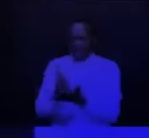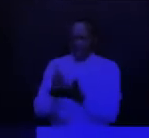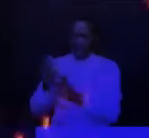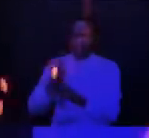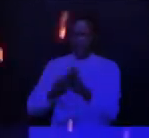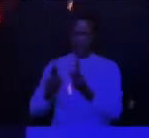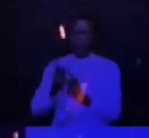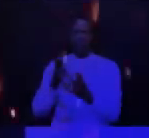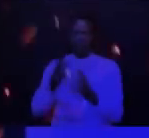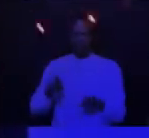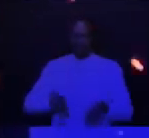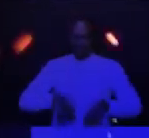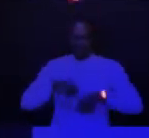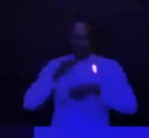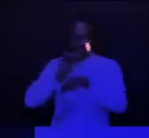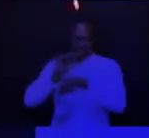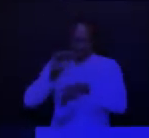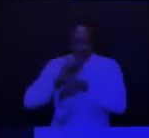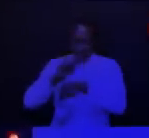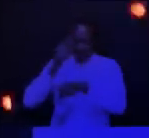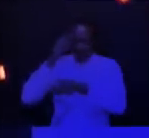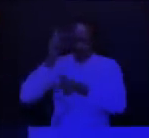want to live and work for